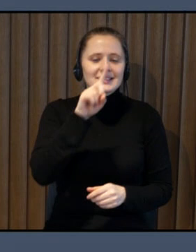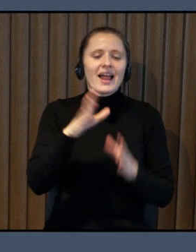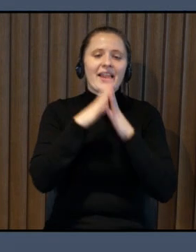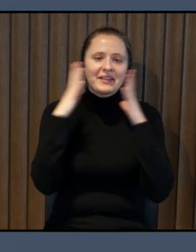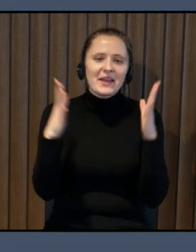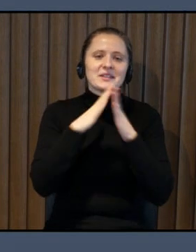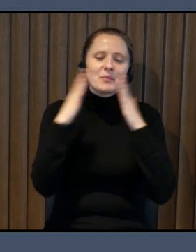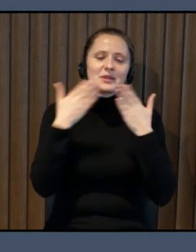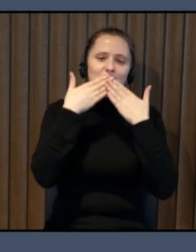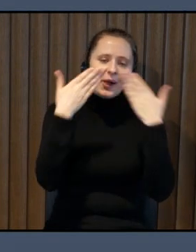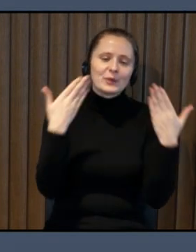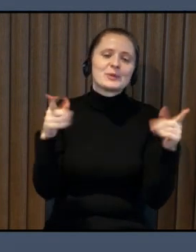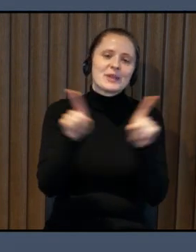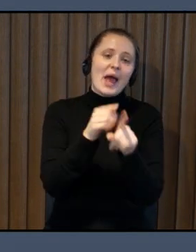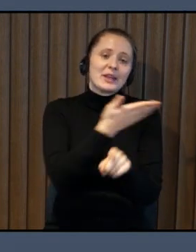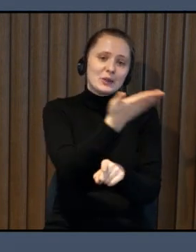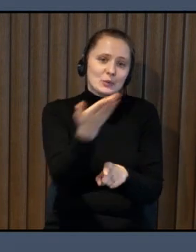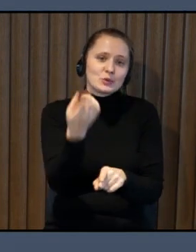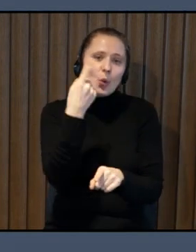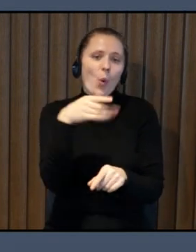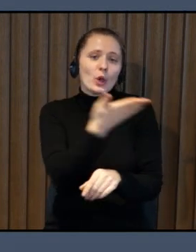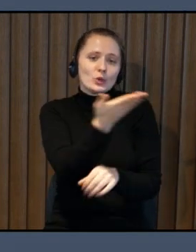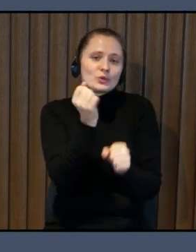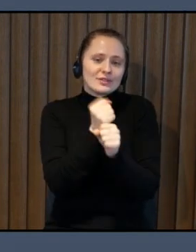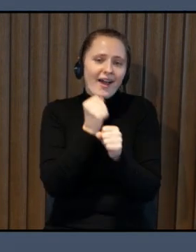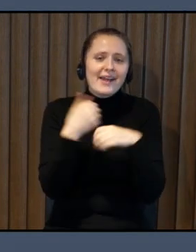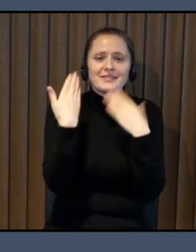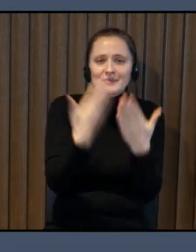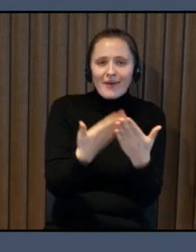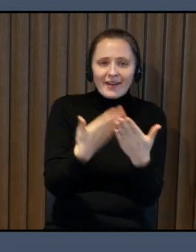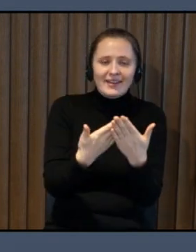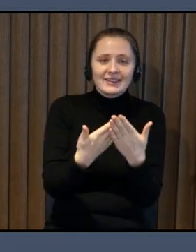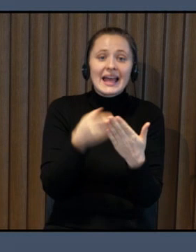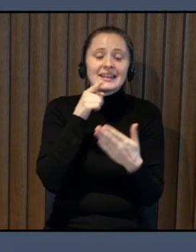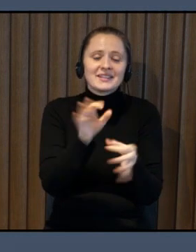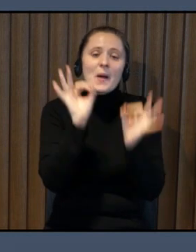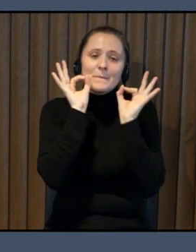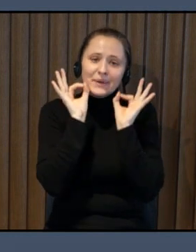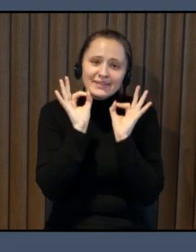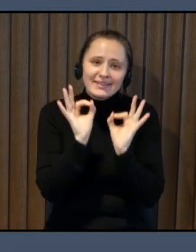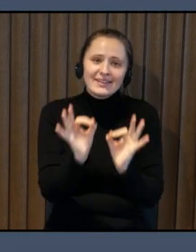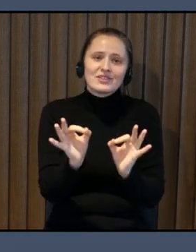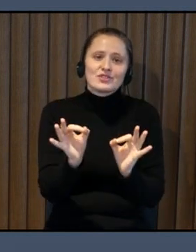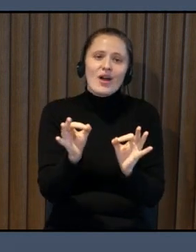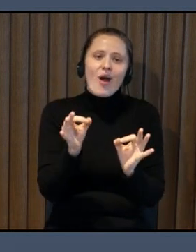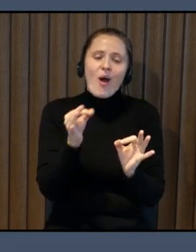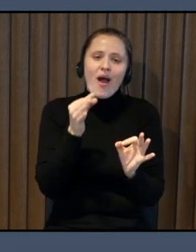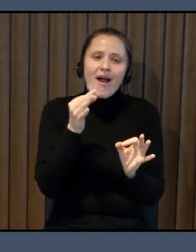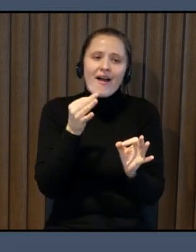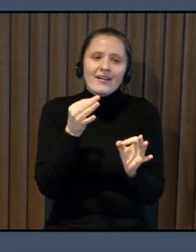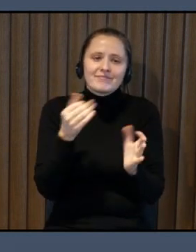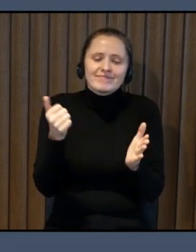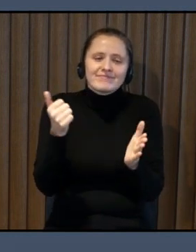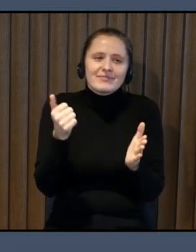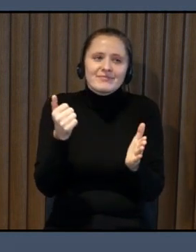Yes, Agnese, thank you very much for what you are doing and showing to us. In some sense, it